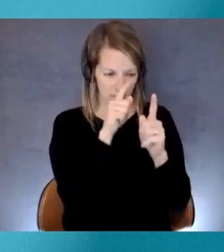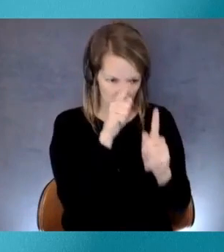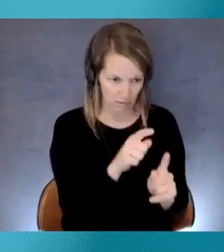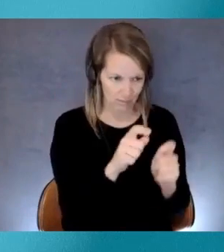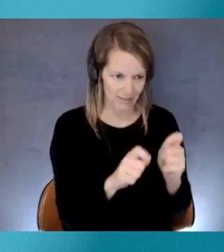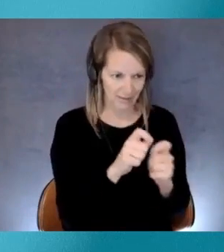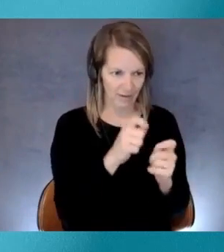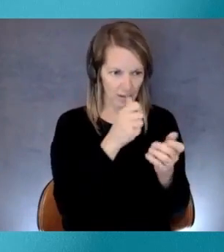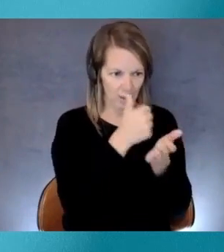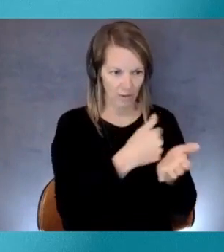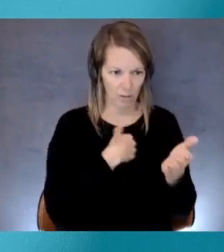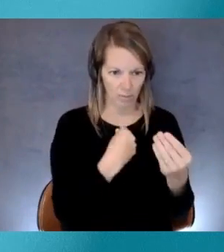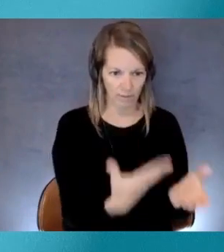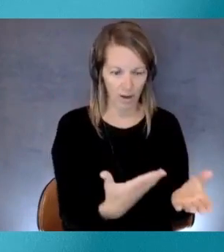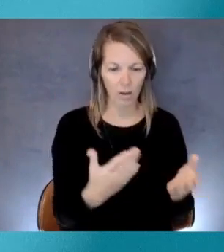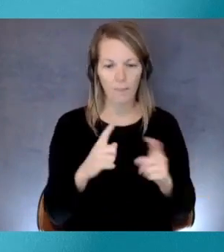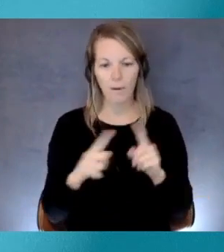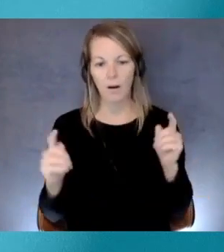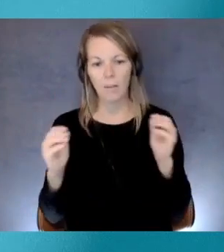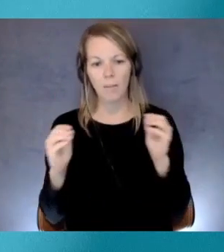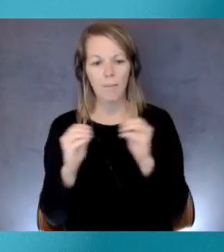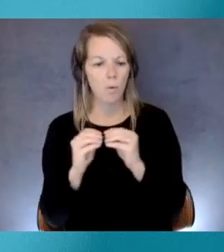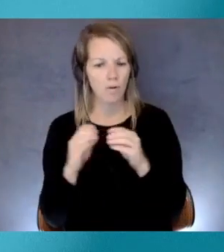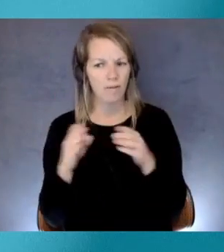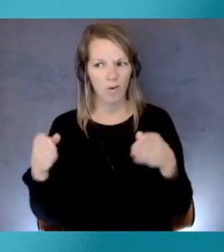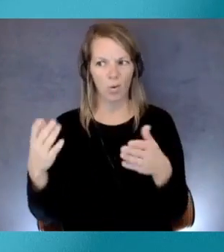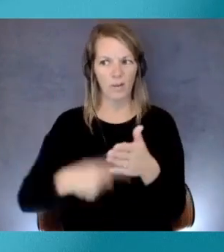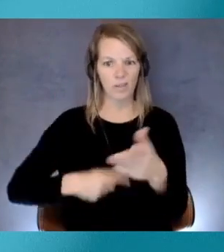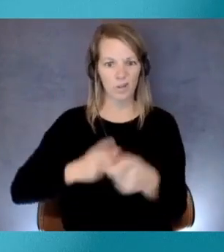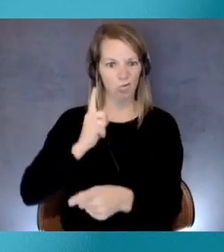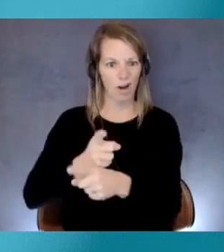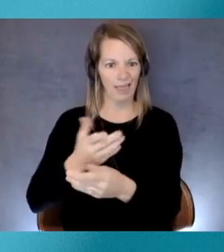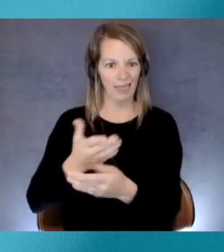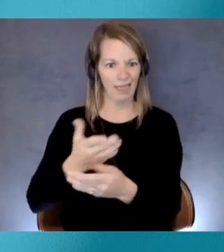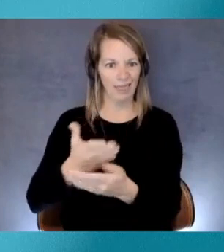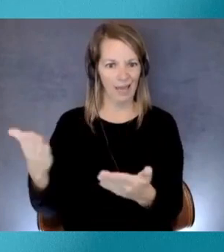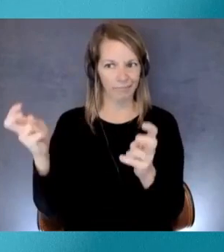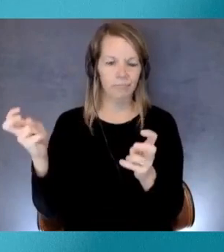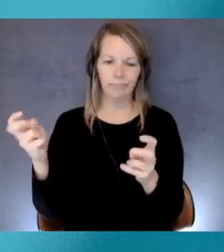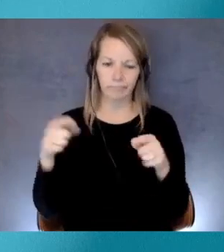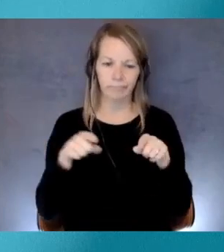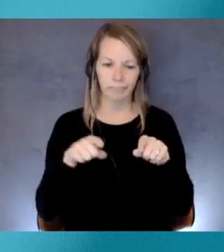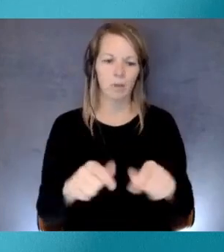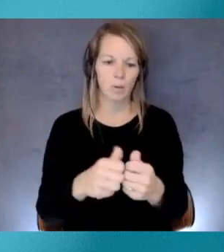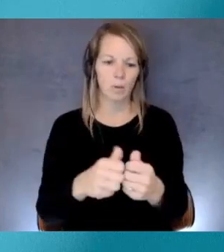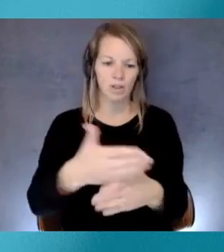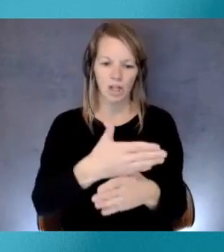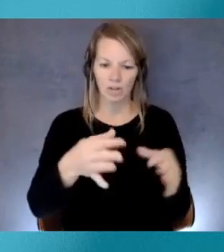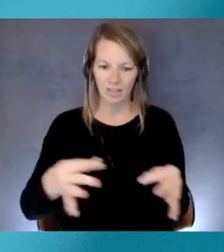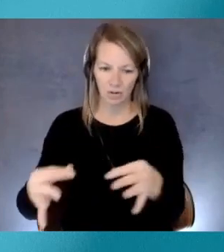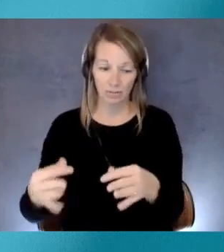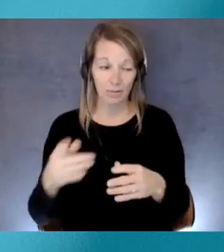that I provide, but more focusing on what is the right thing to do, that aligns very well with shared decision making, right? Because at the end of the